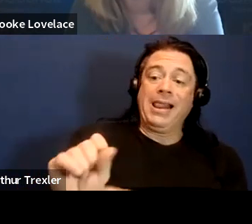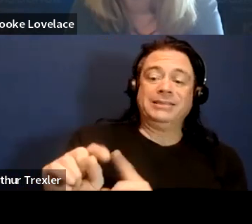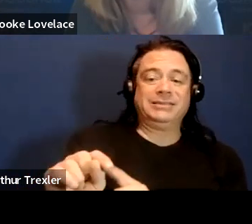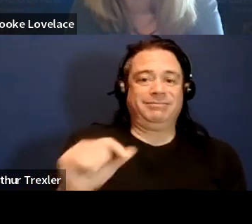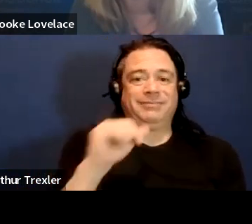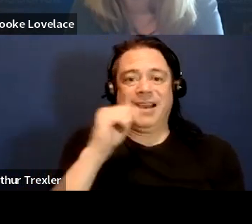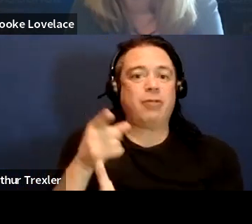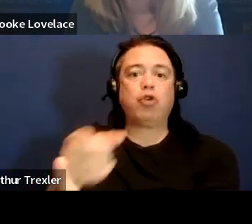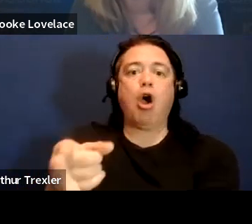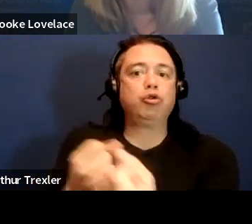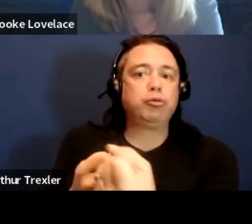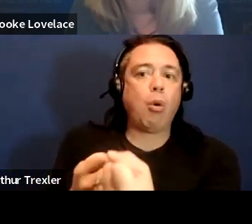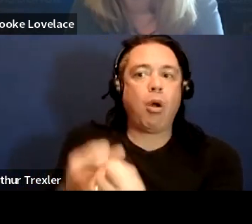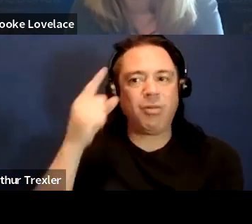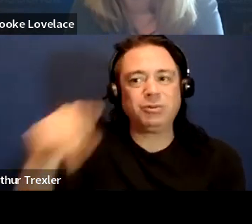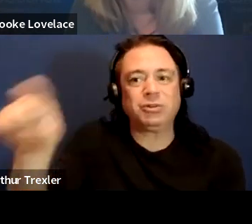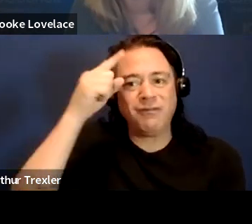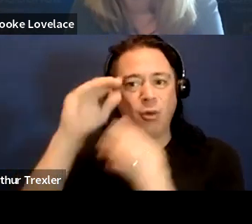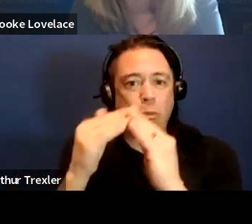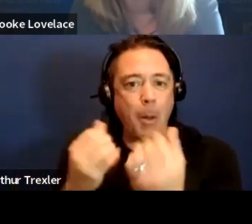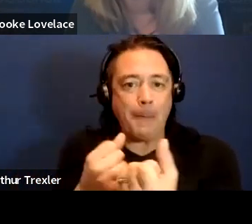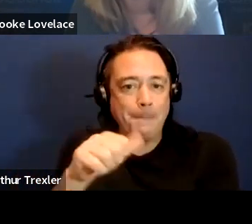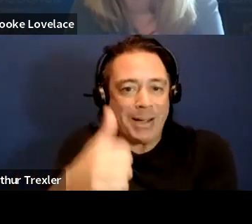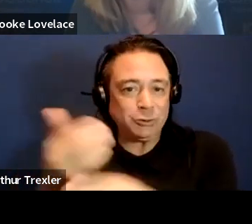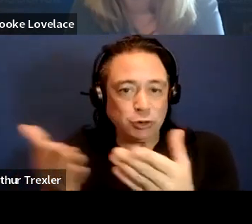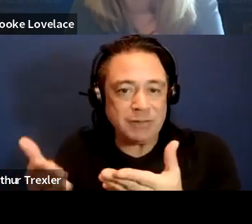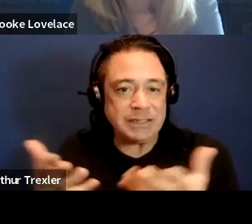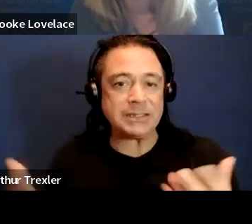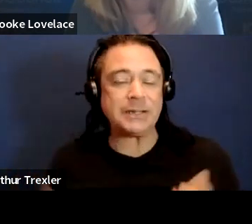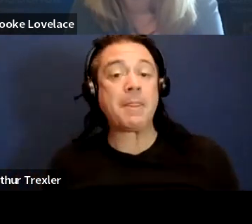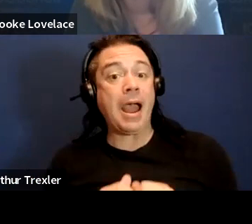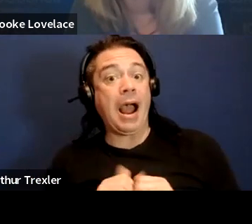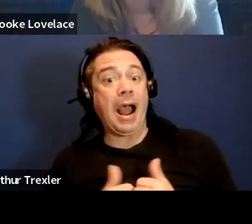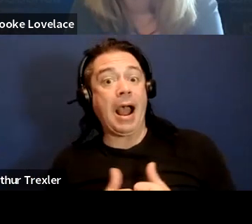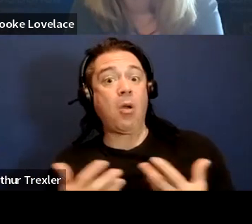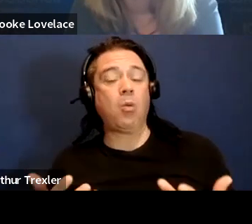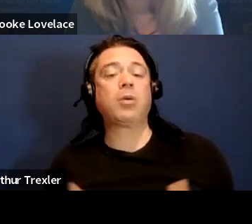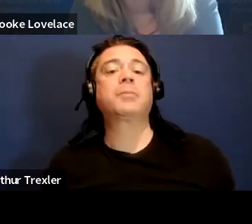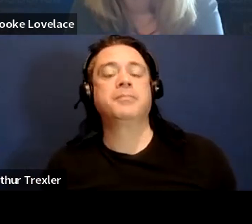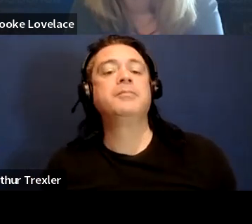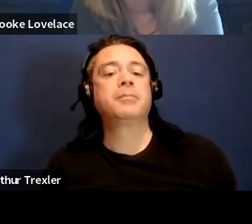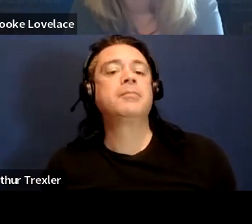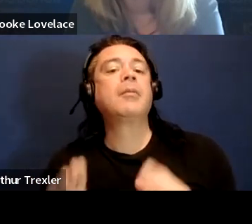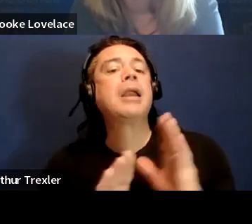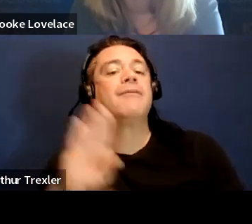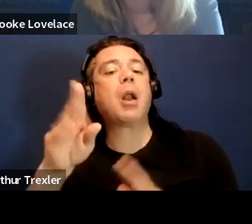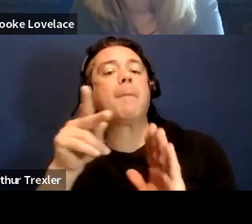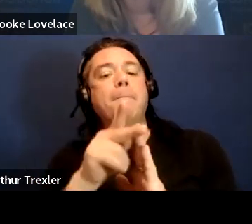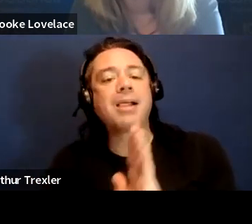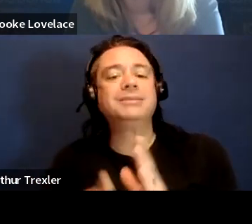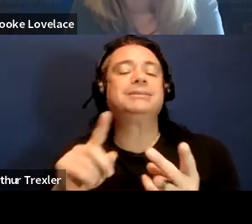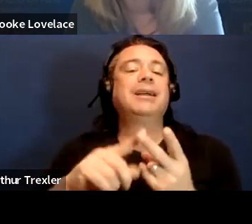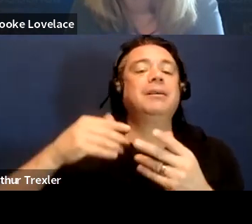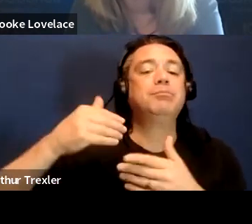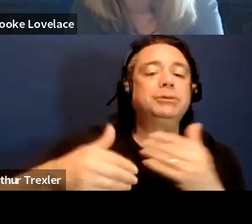need of community-based services. And how we'll do this is through developing policies and procedures